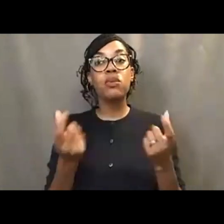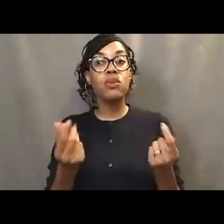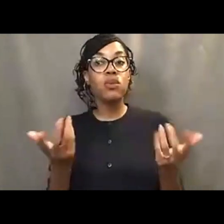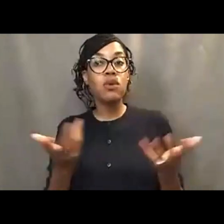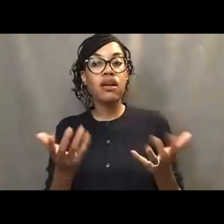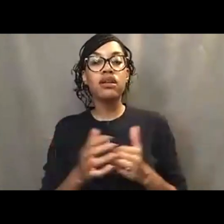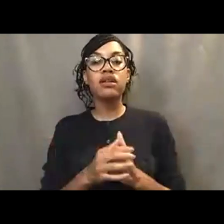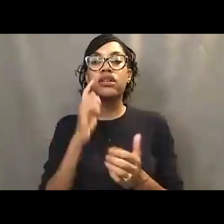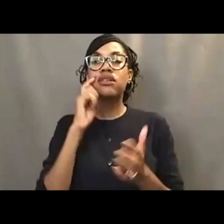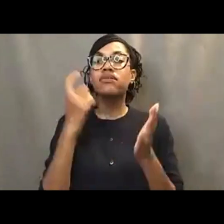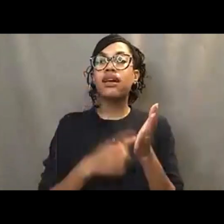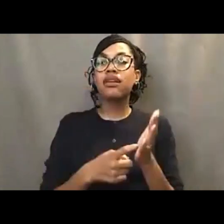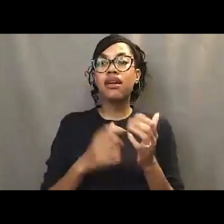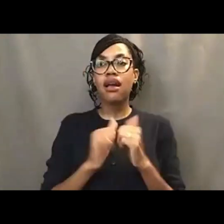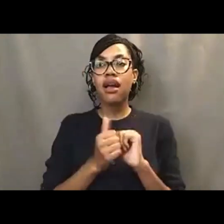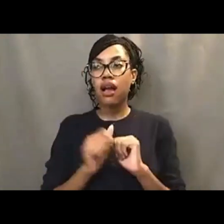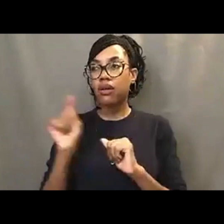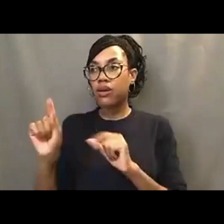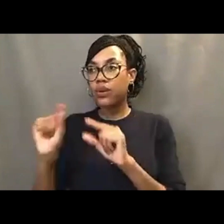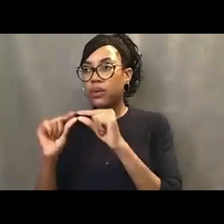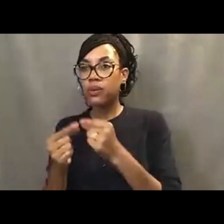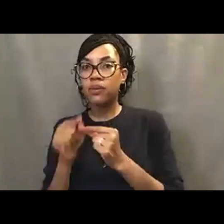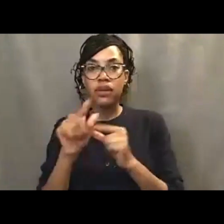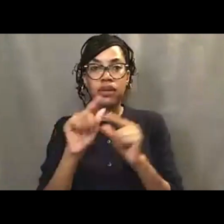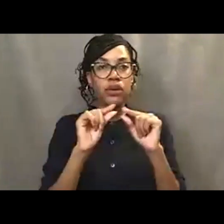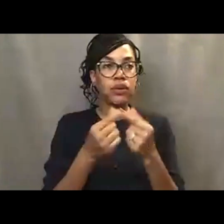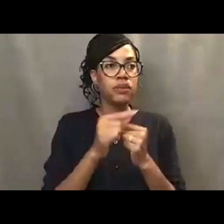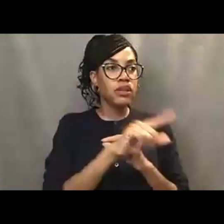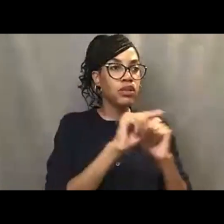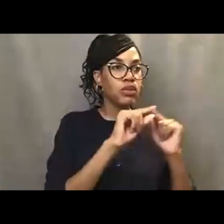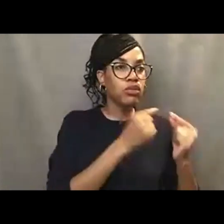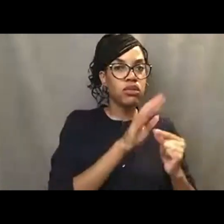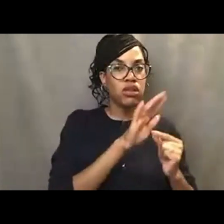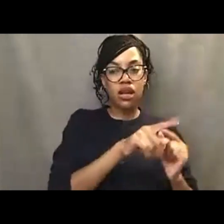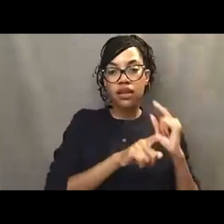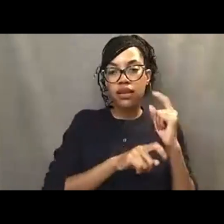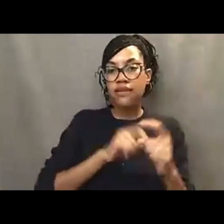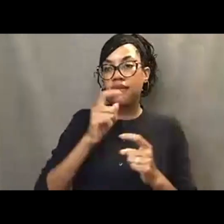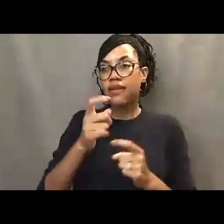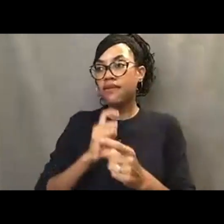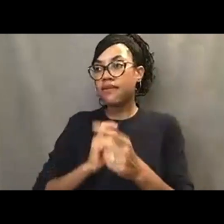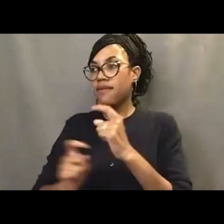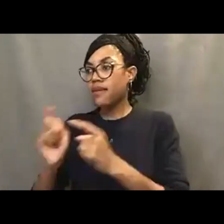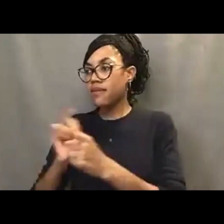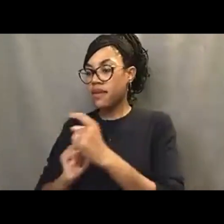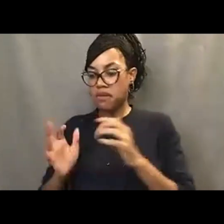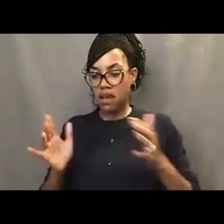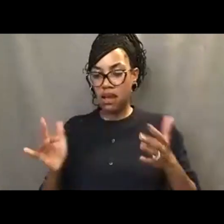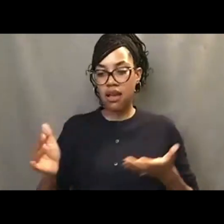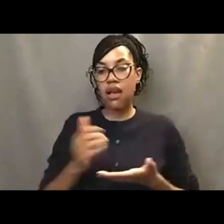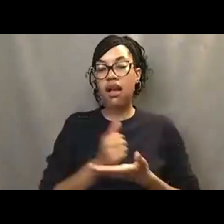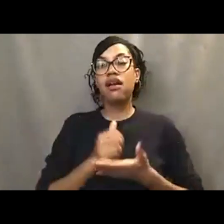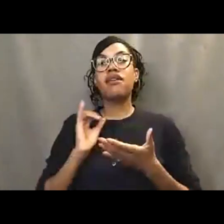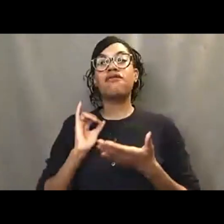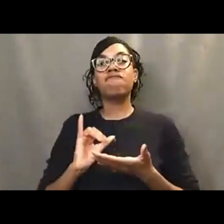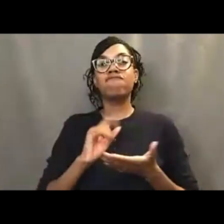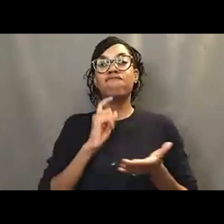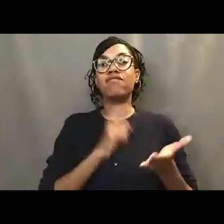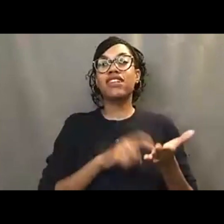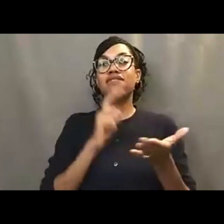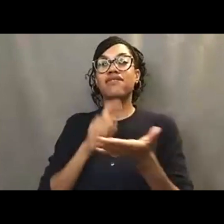contributions of all who are involved and use that to move us forward. And so that's just sort of a